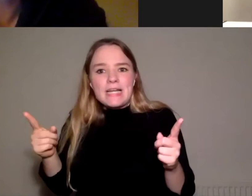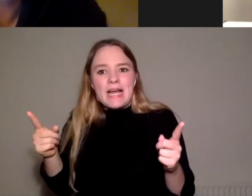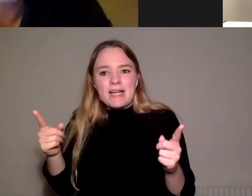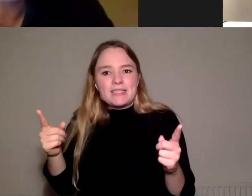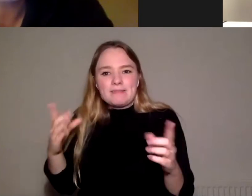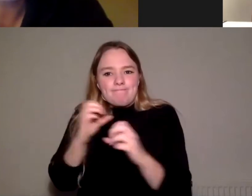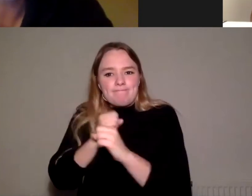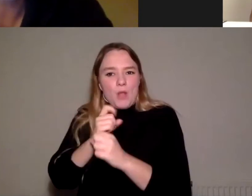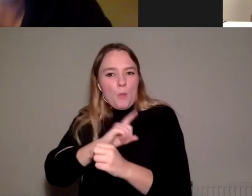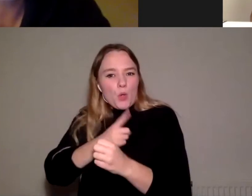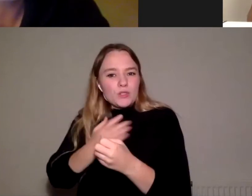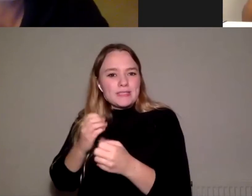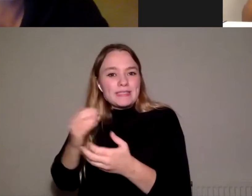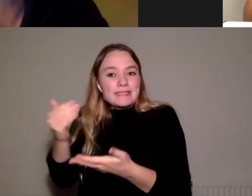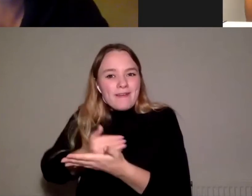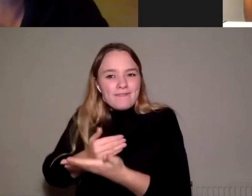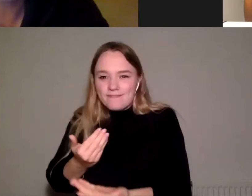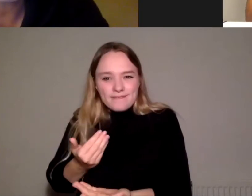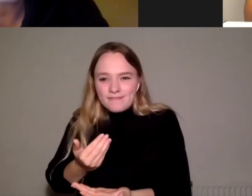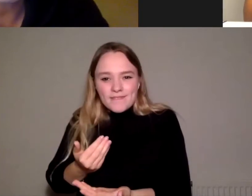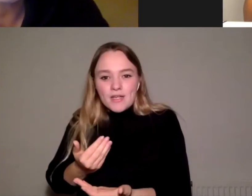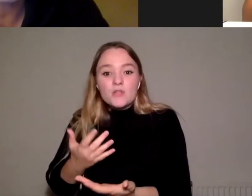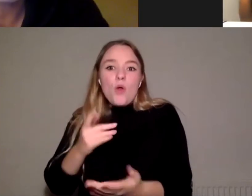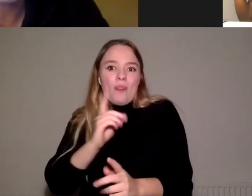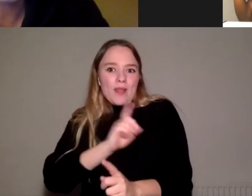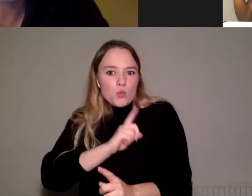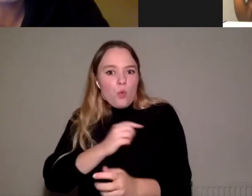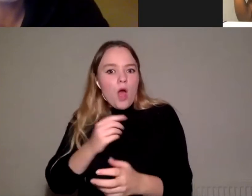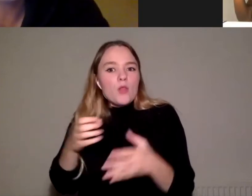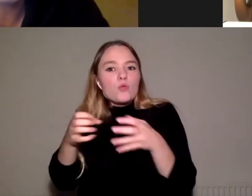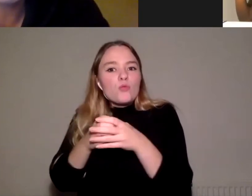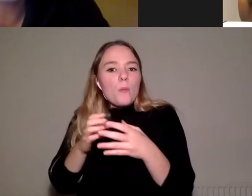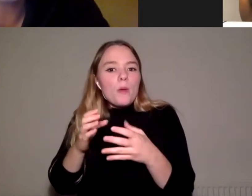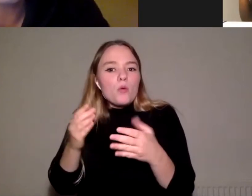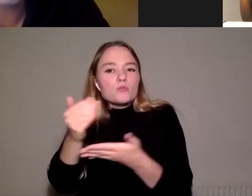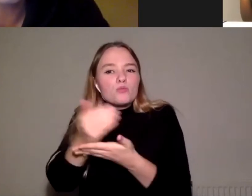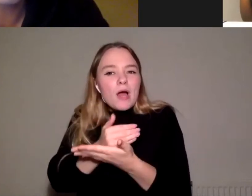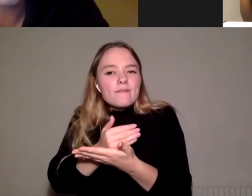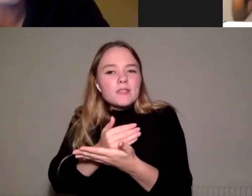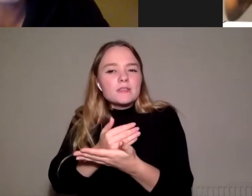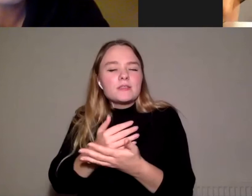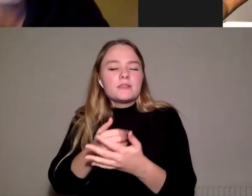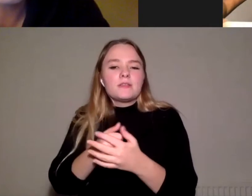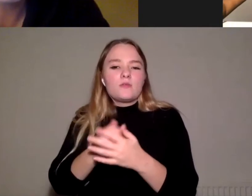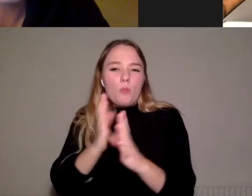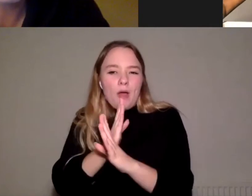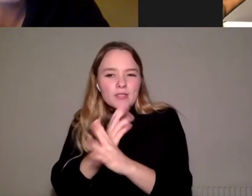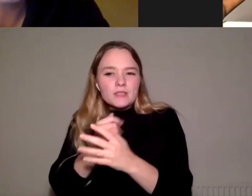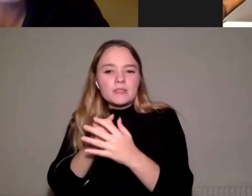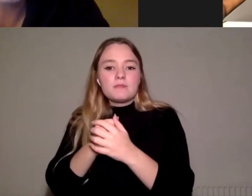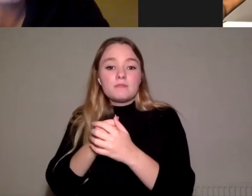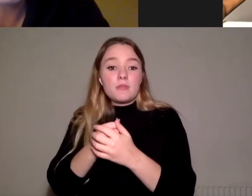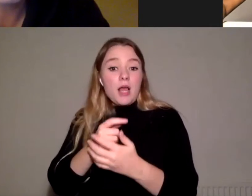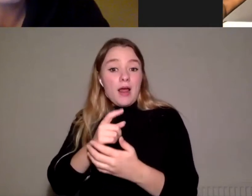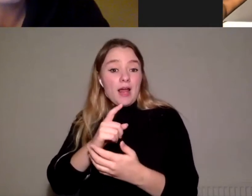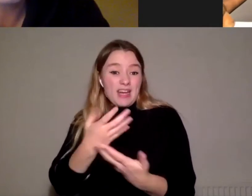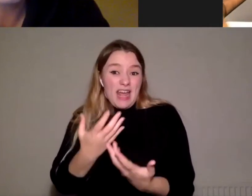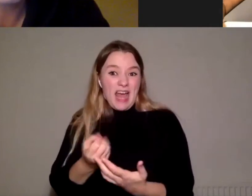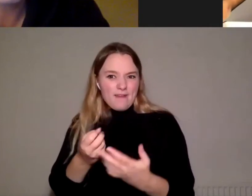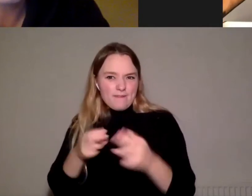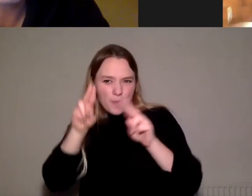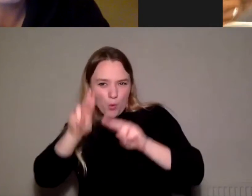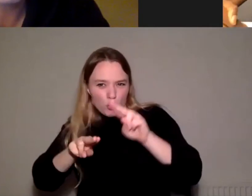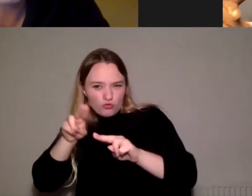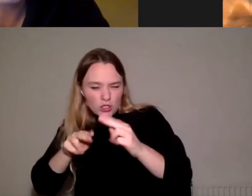why we had to make the group private. The group was growing at a ridiculous rate after the protest. And although we have moderation in place,